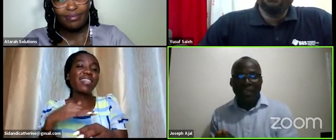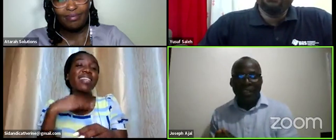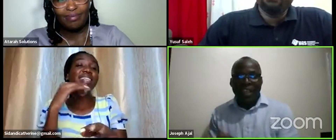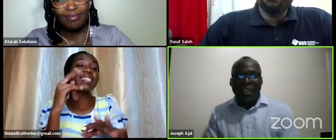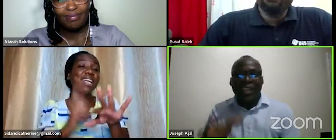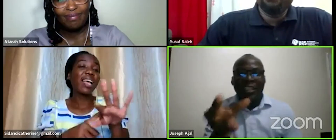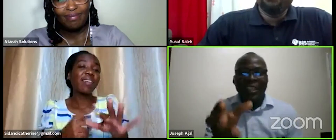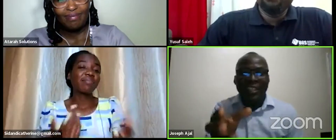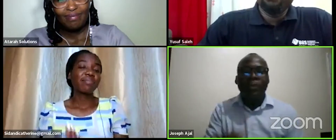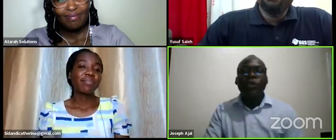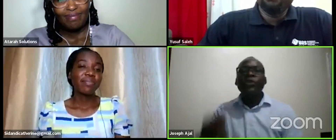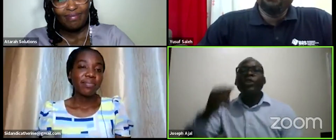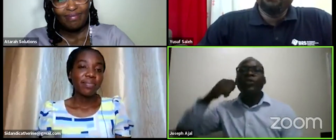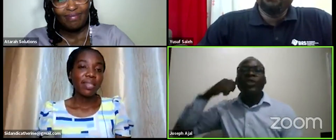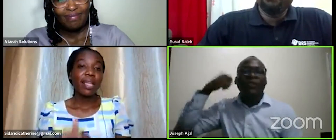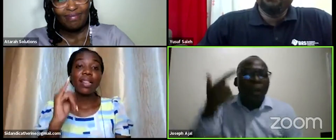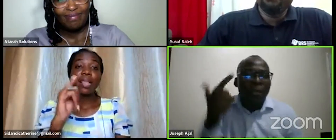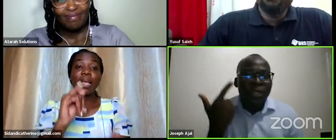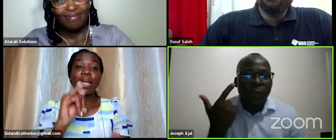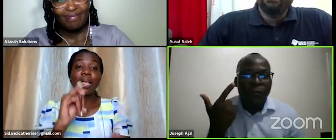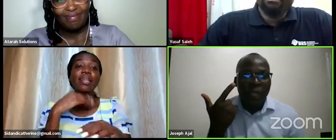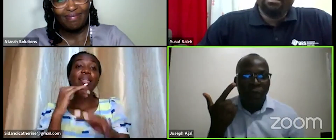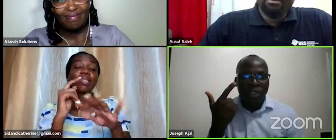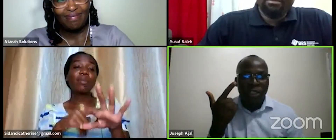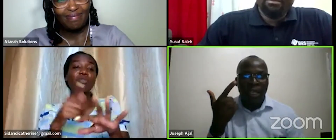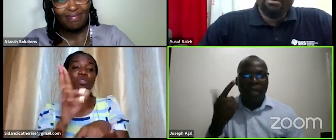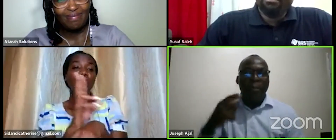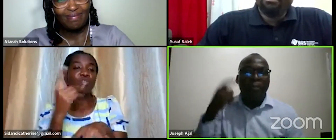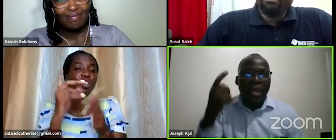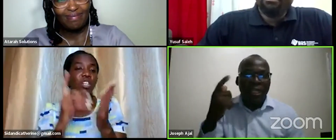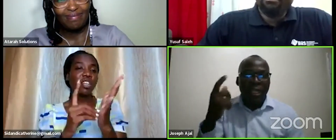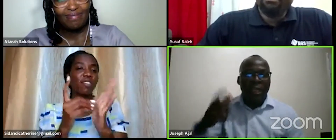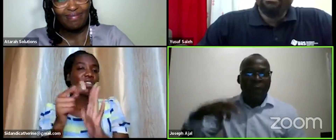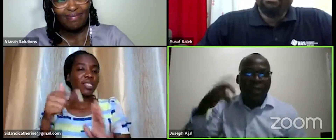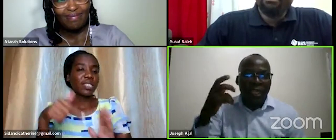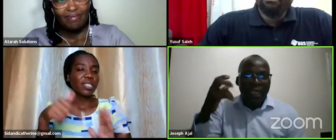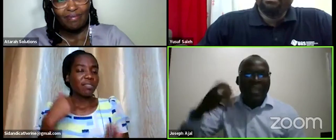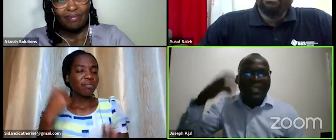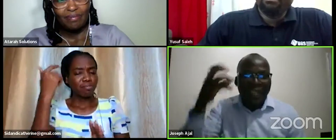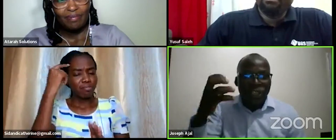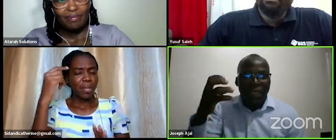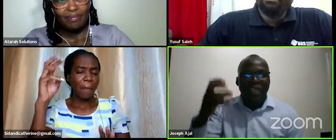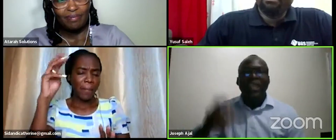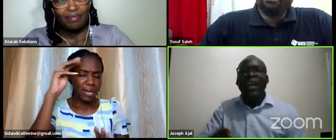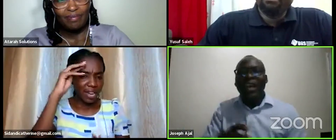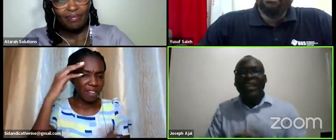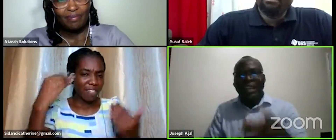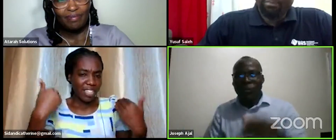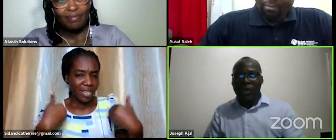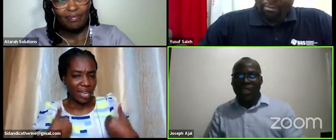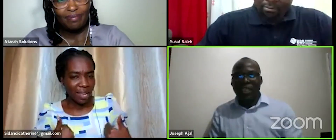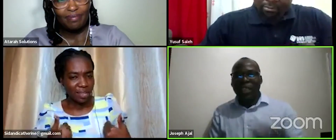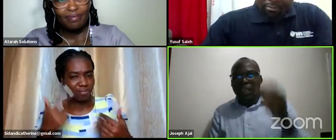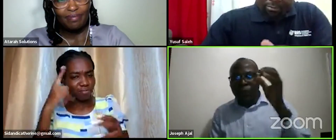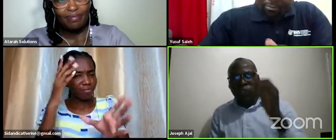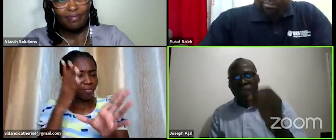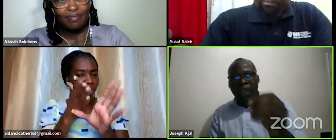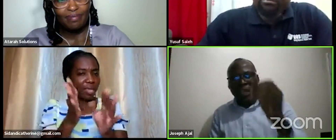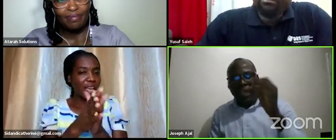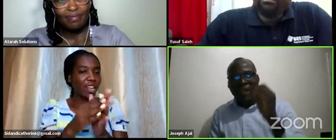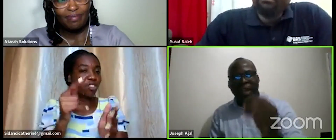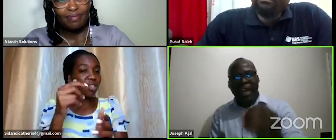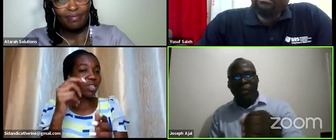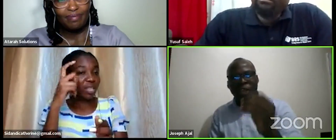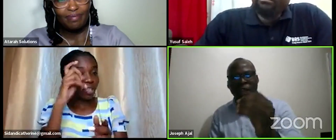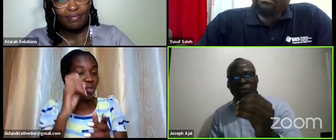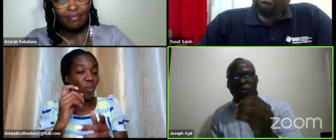time. That dead time, use it to develop yourself psychologically, mentally, physically, intellectually. And guess what? If you're shining